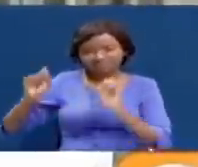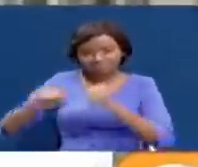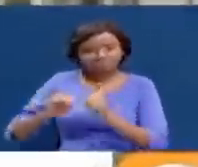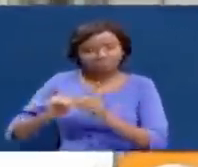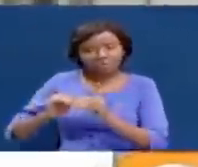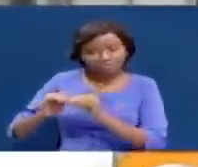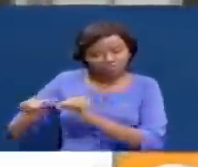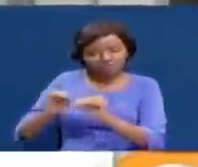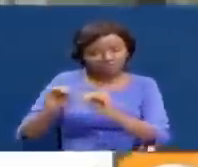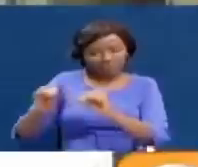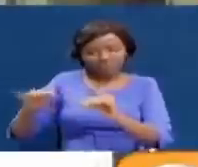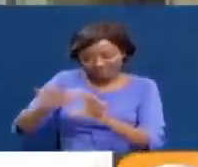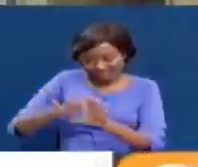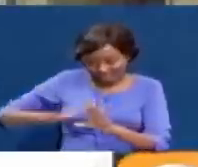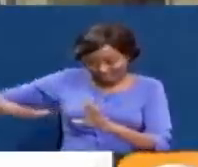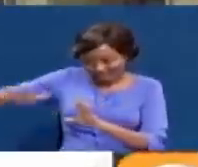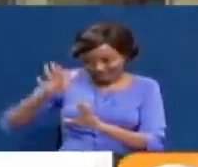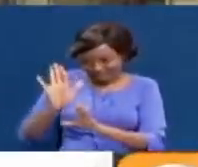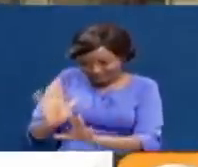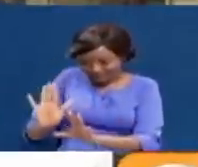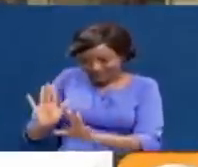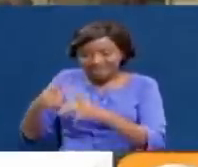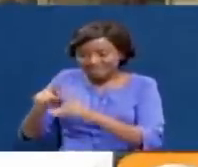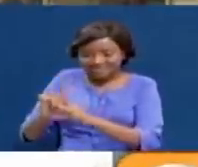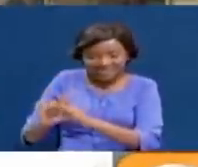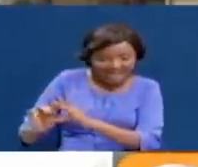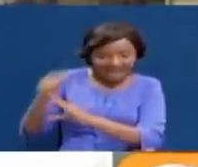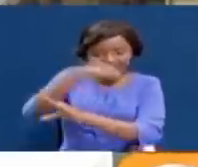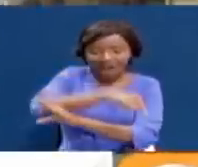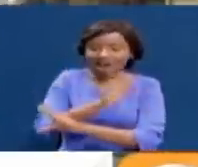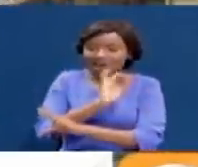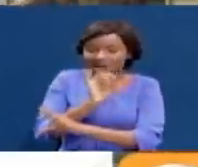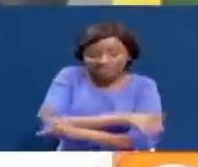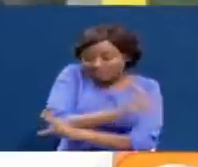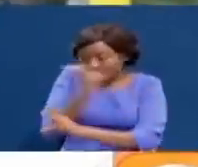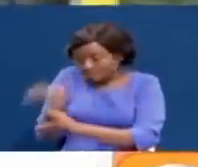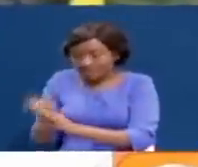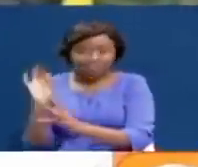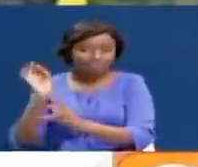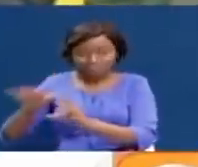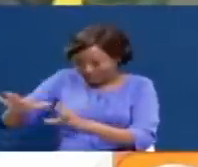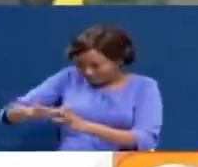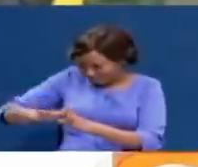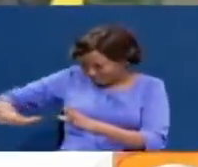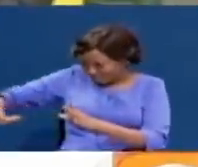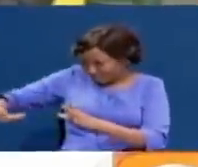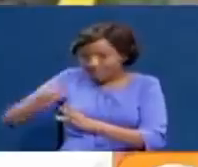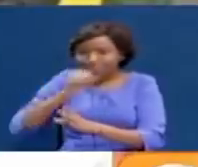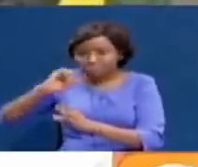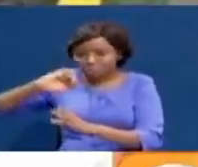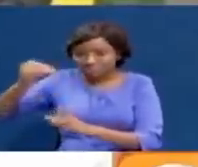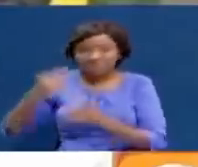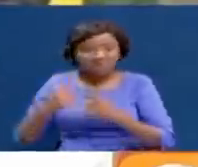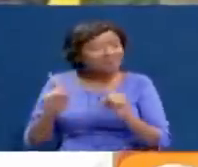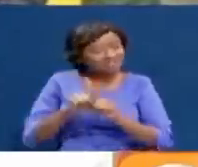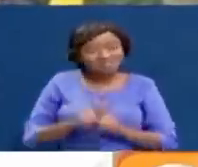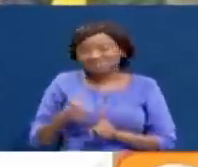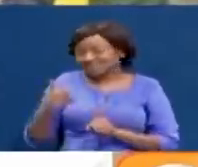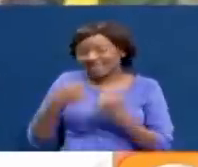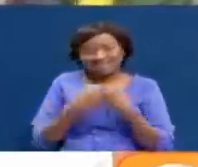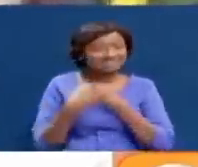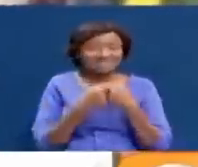within designated border points, there will be no movement in or out of the area. But government officials know how tough it will still be